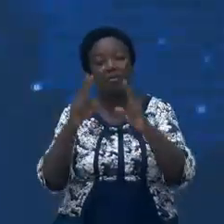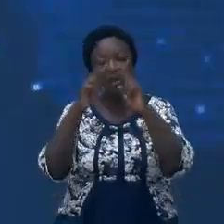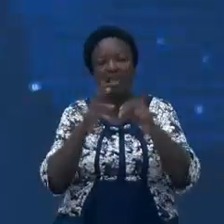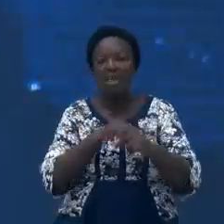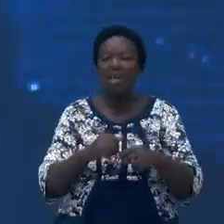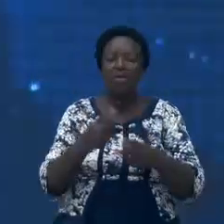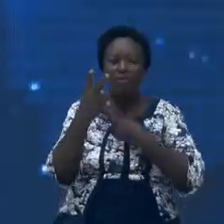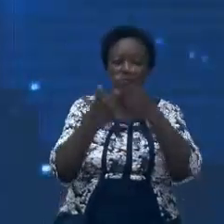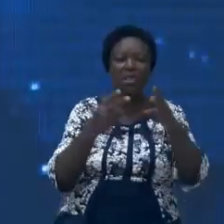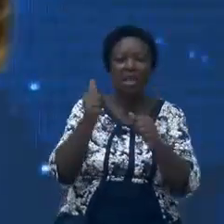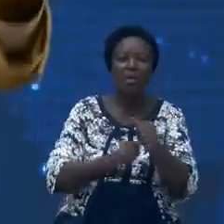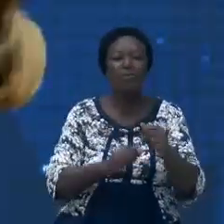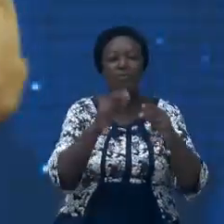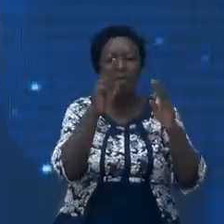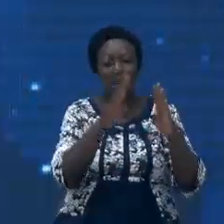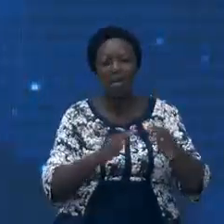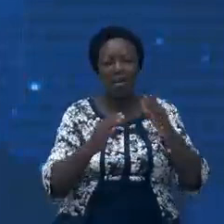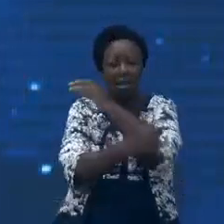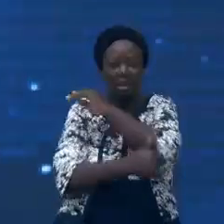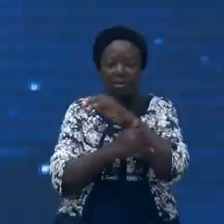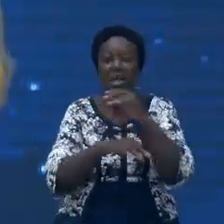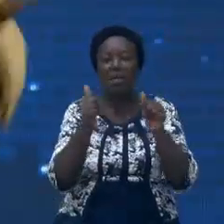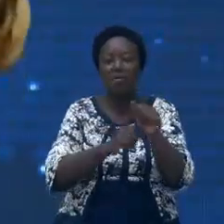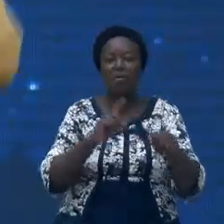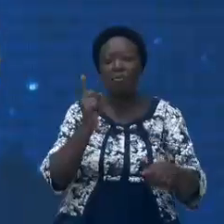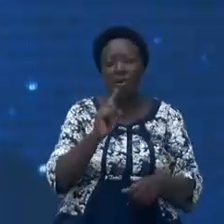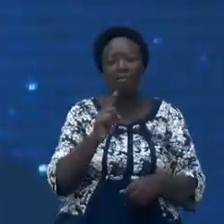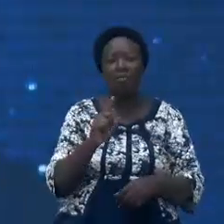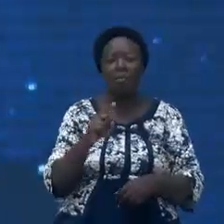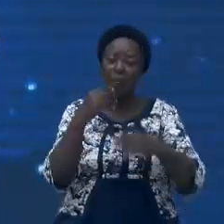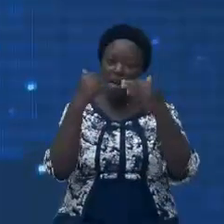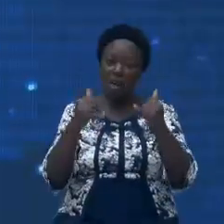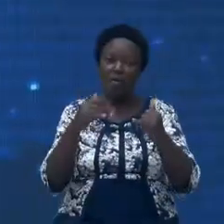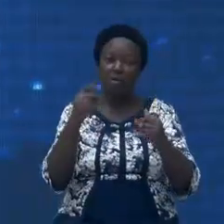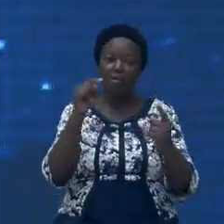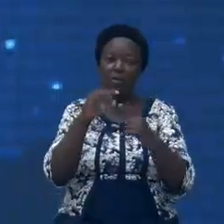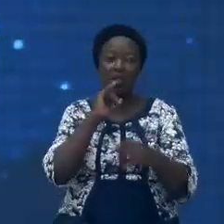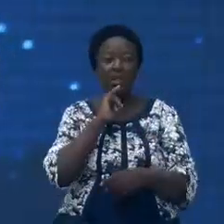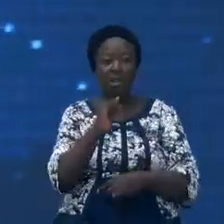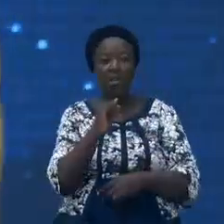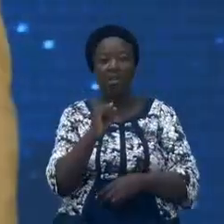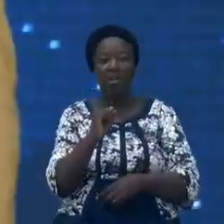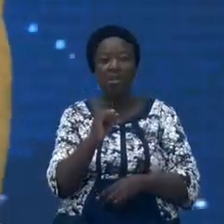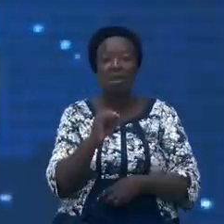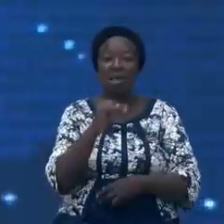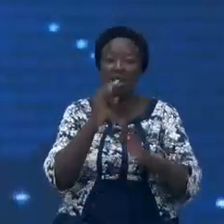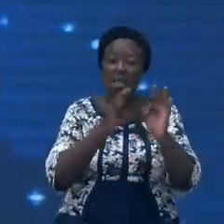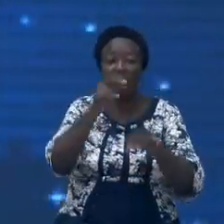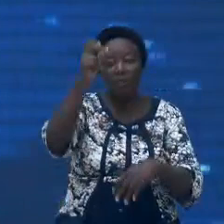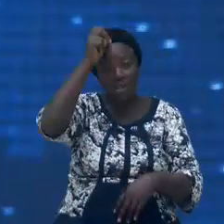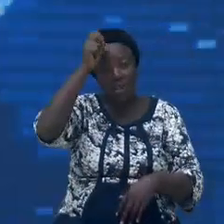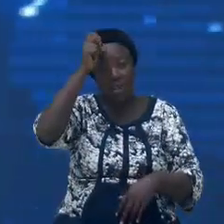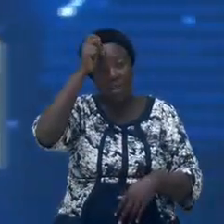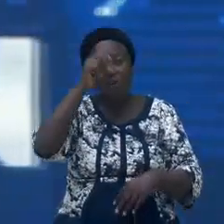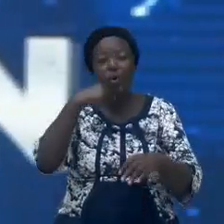commotion in every village. He visits every city. He visits every country. He visits everywhere. Now, the